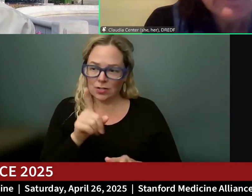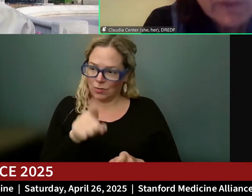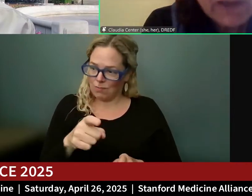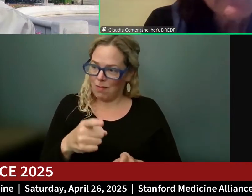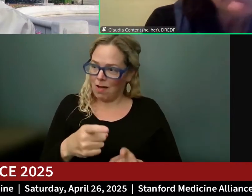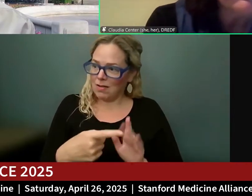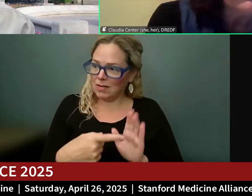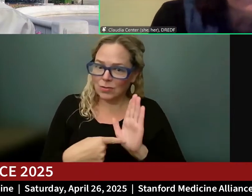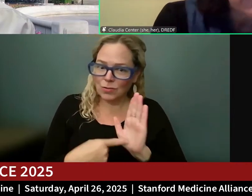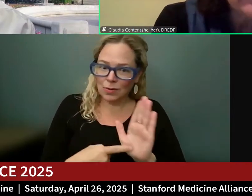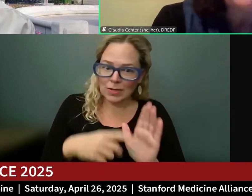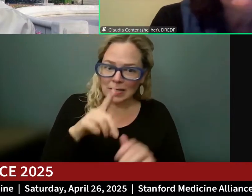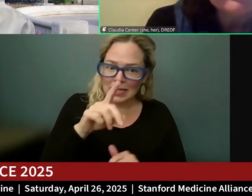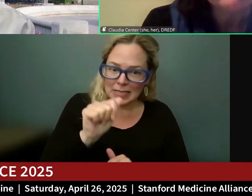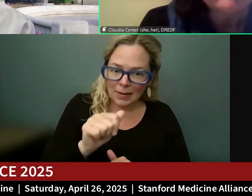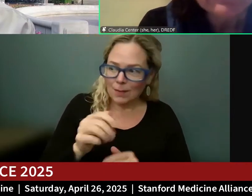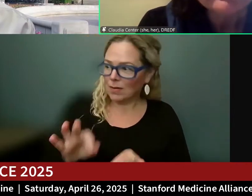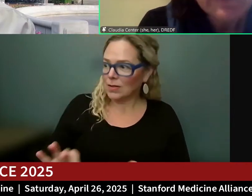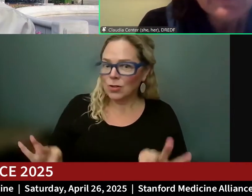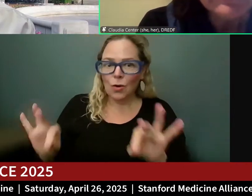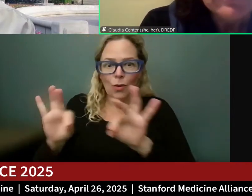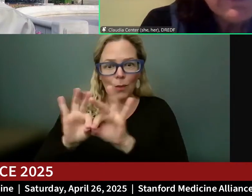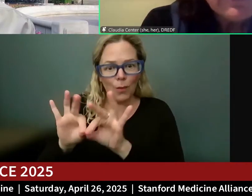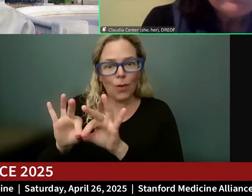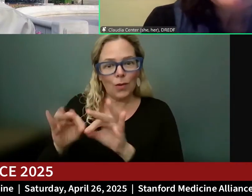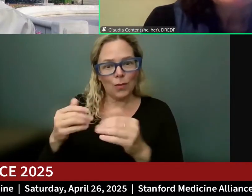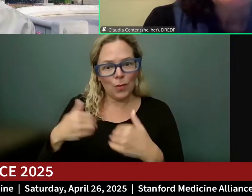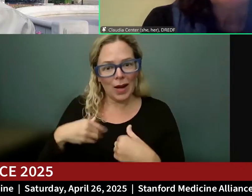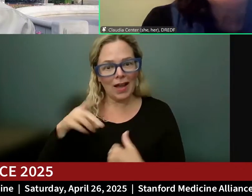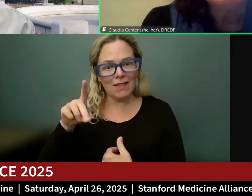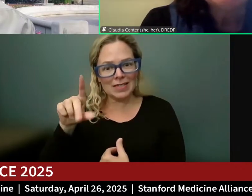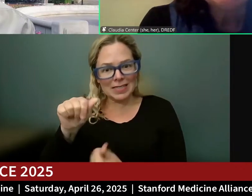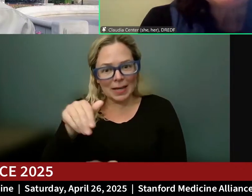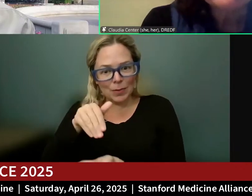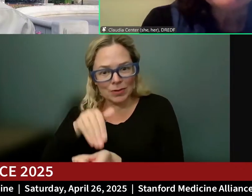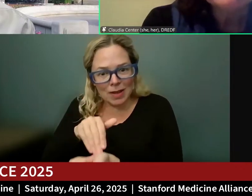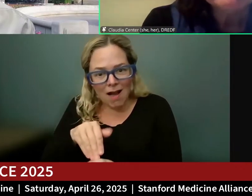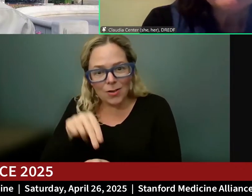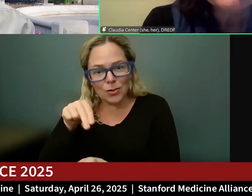important to have disabled doctors, disabled nurses, and so on. And